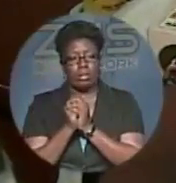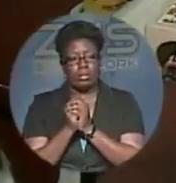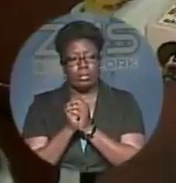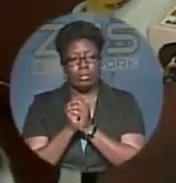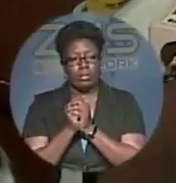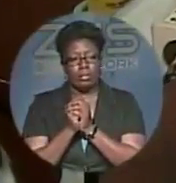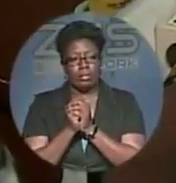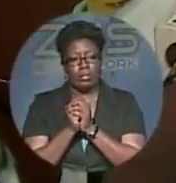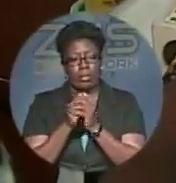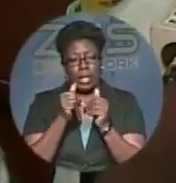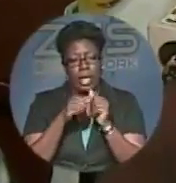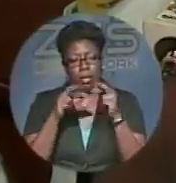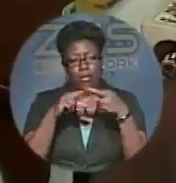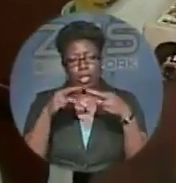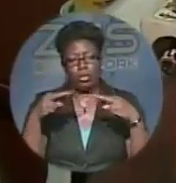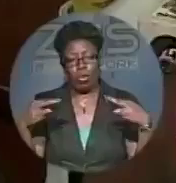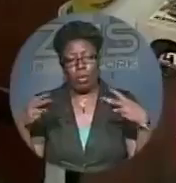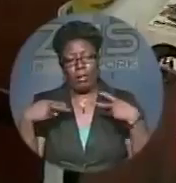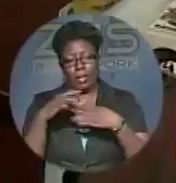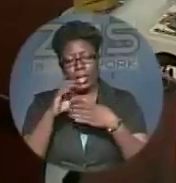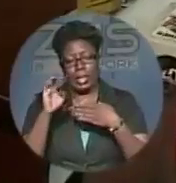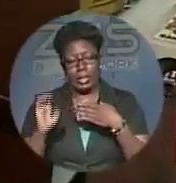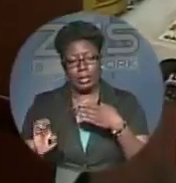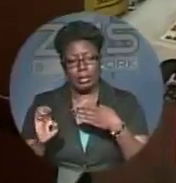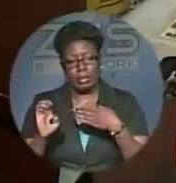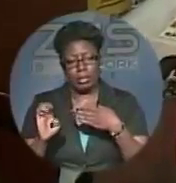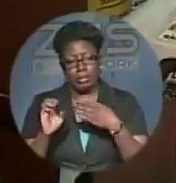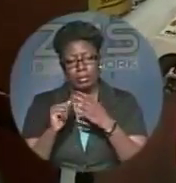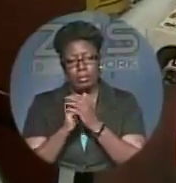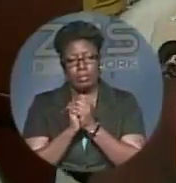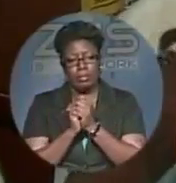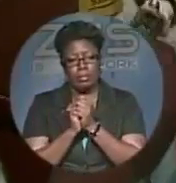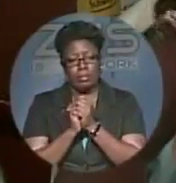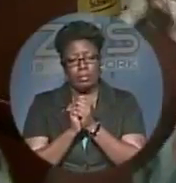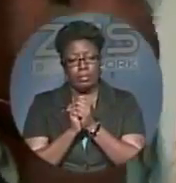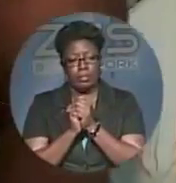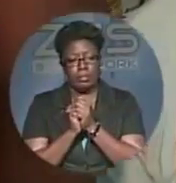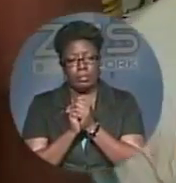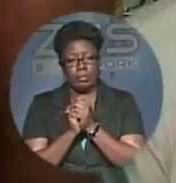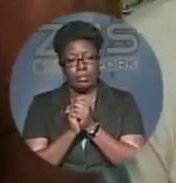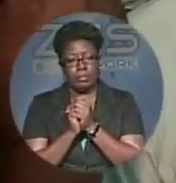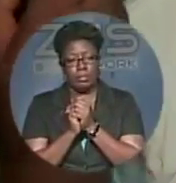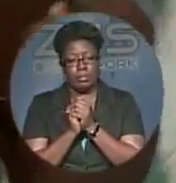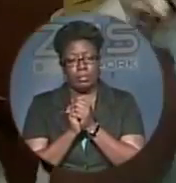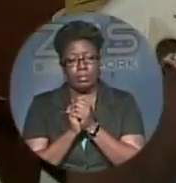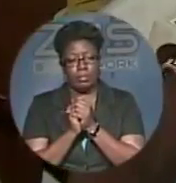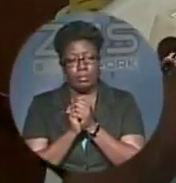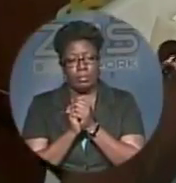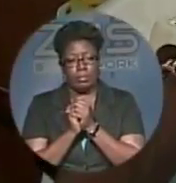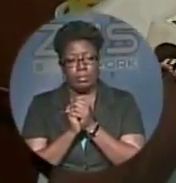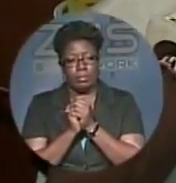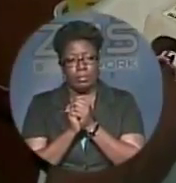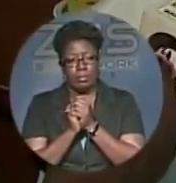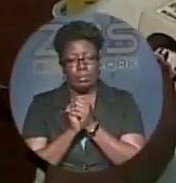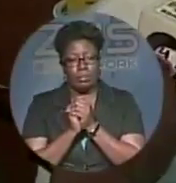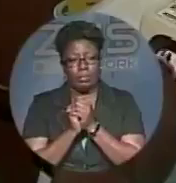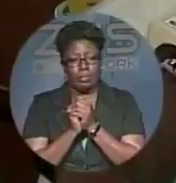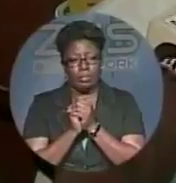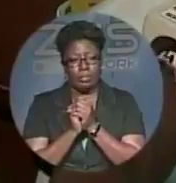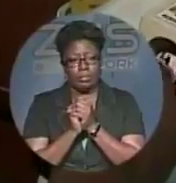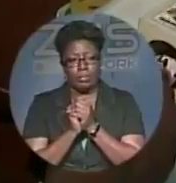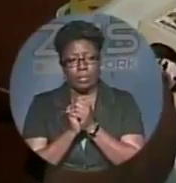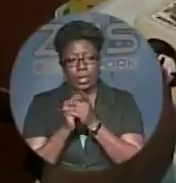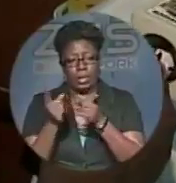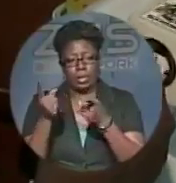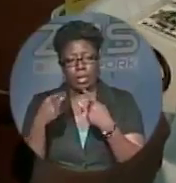end in the dynasty of the what the name again? The dead bros, the Albatross. Yeah, the Albatross. It was